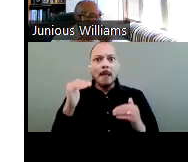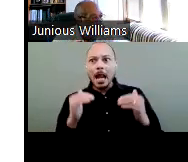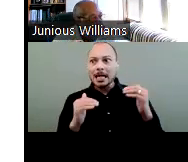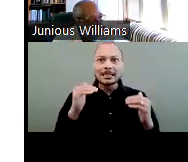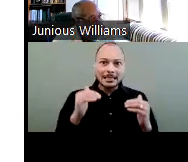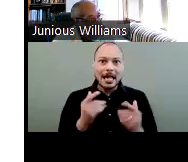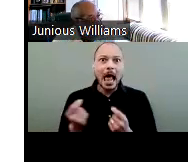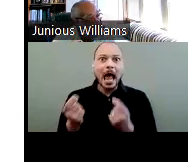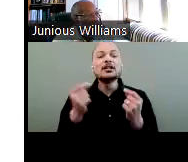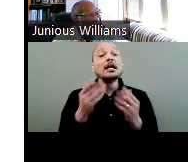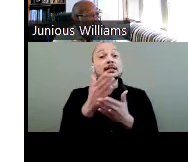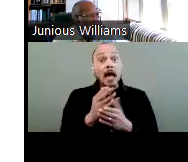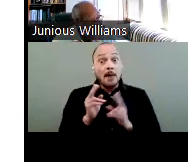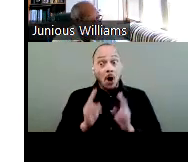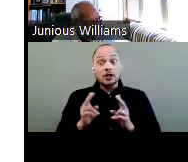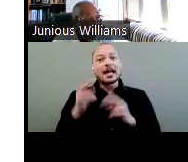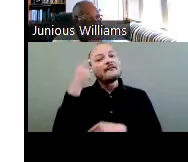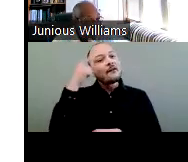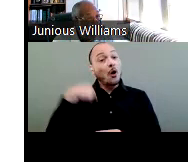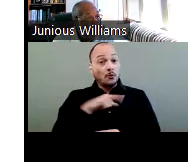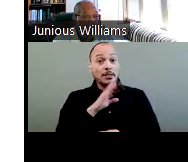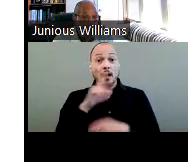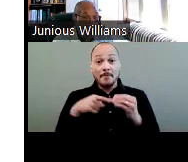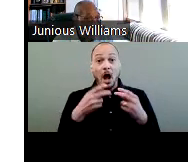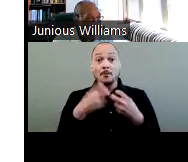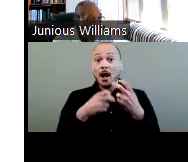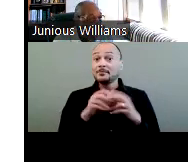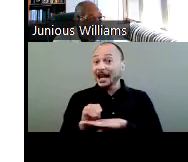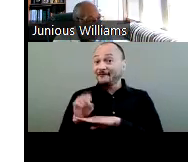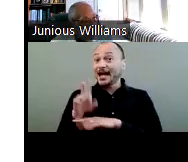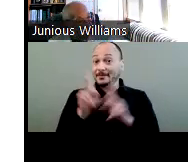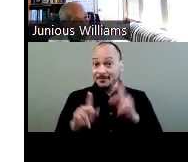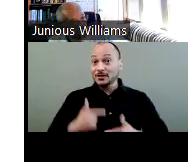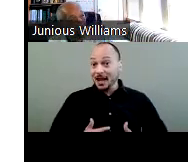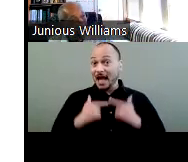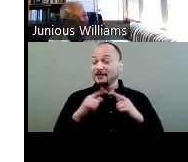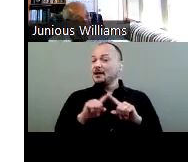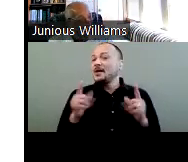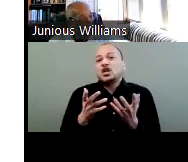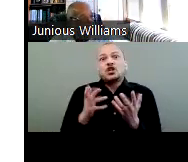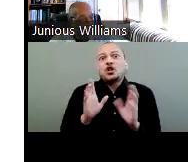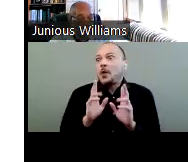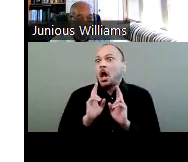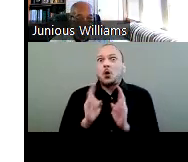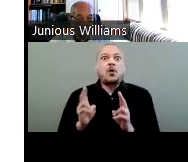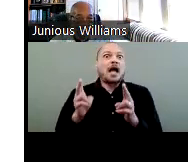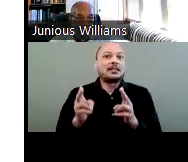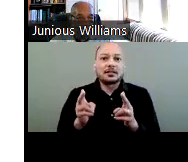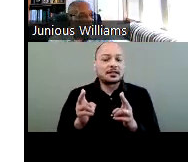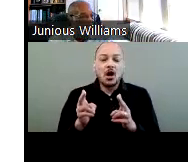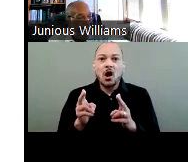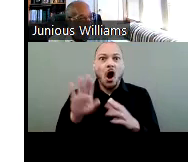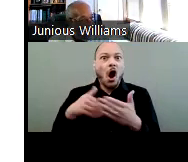some urgency because what we're talking about is problems that are affecting people's lives, but you don't want to rush in